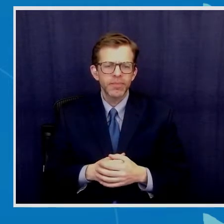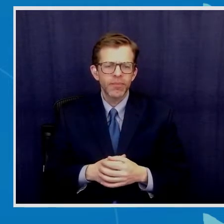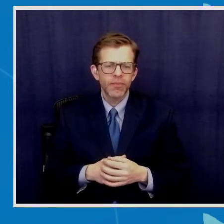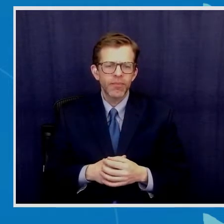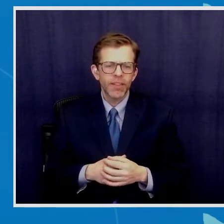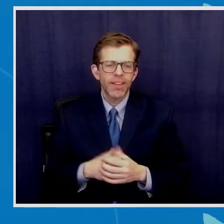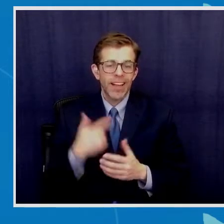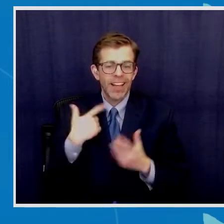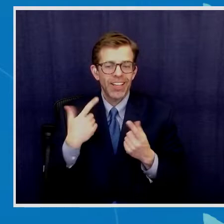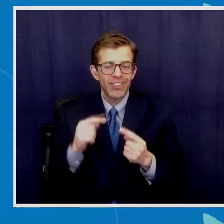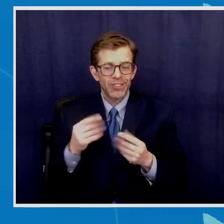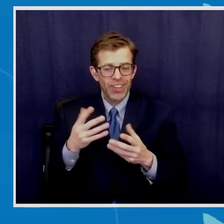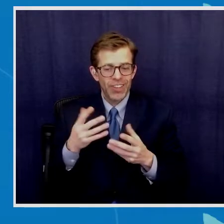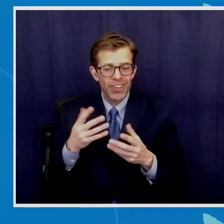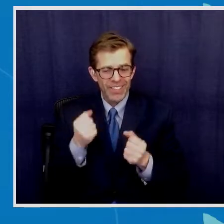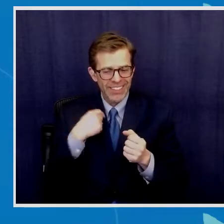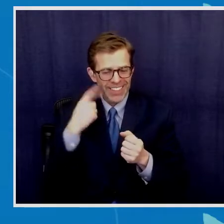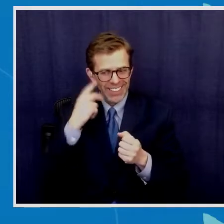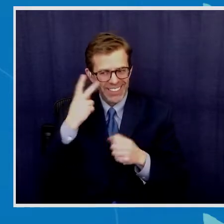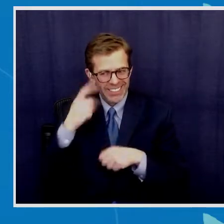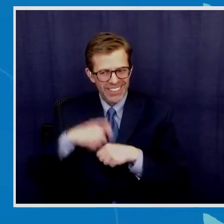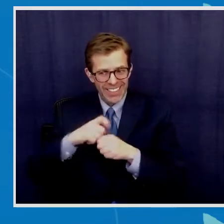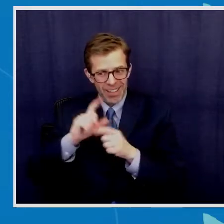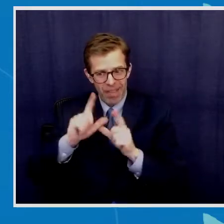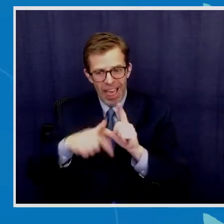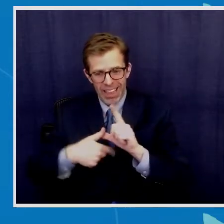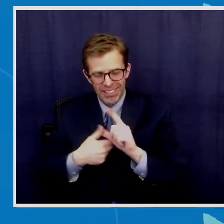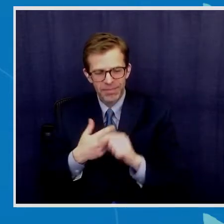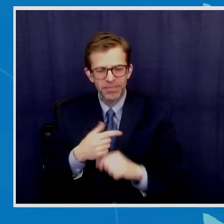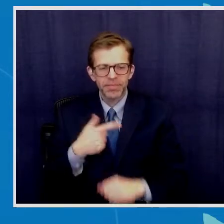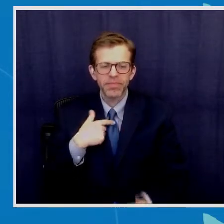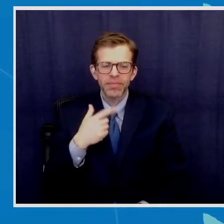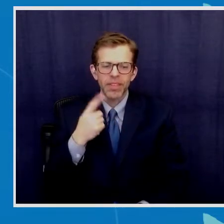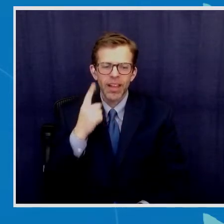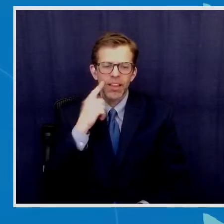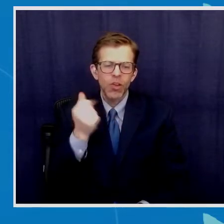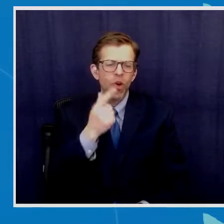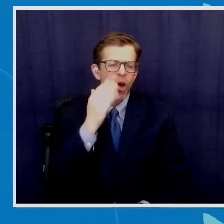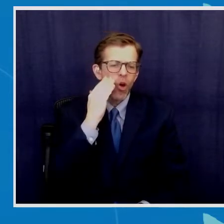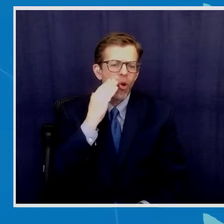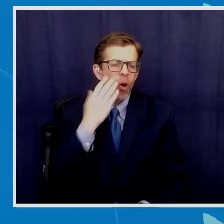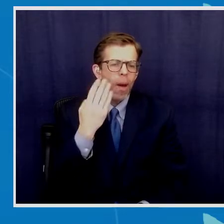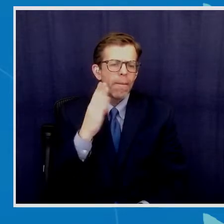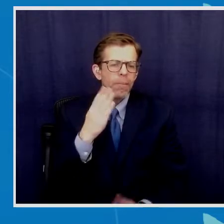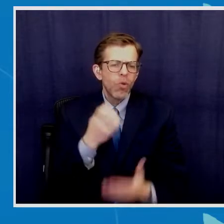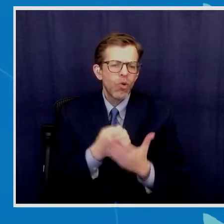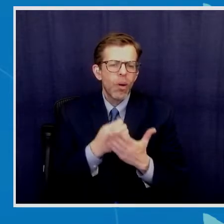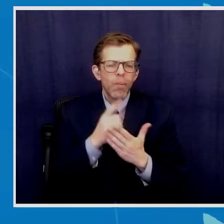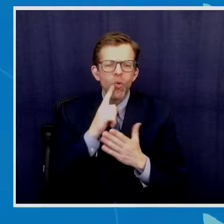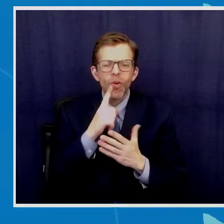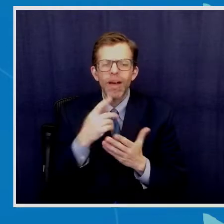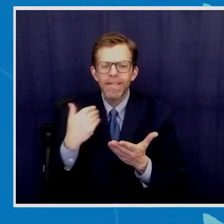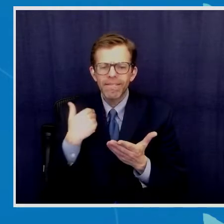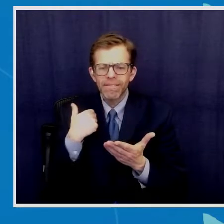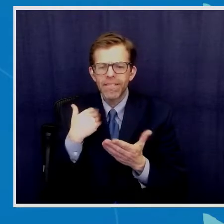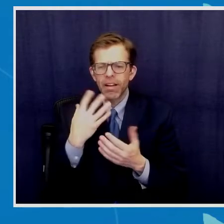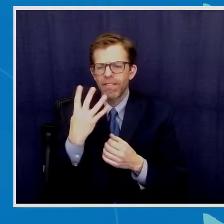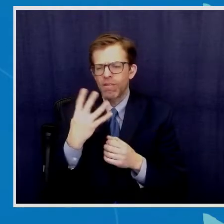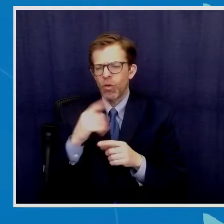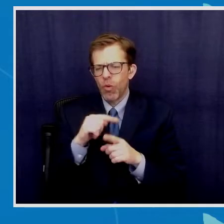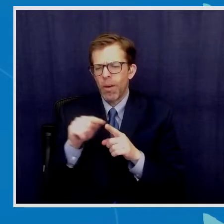I see the time is running. I think you all know that the blue economy really consists of 4 main